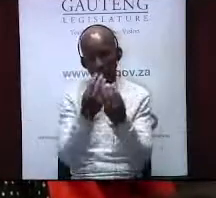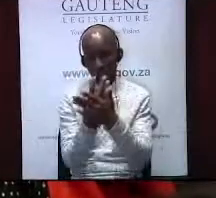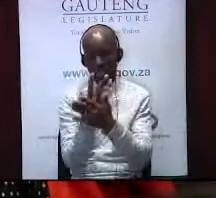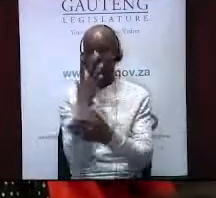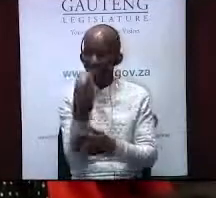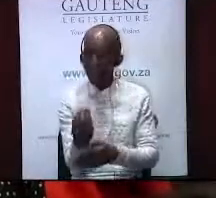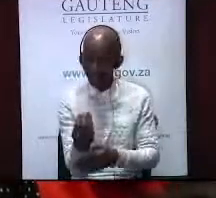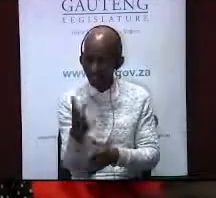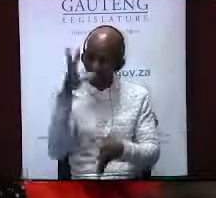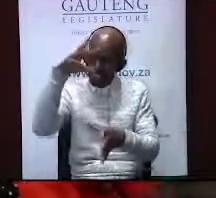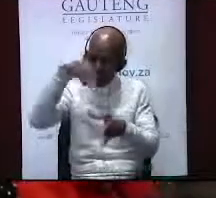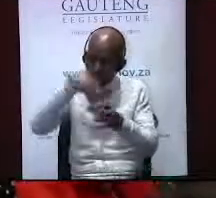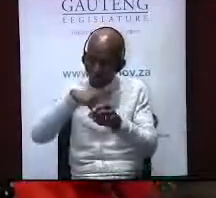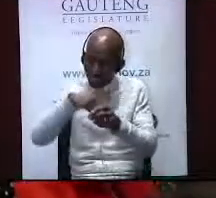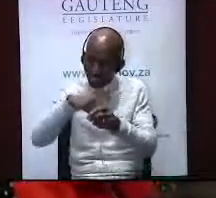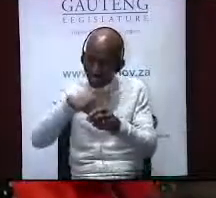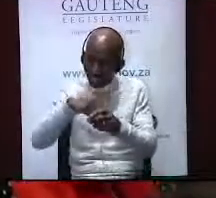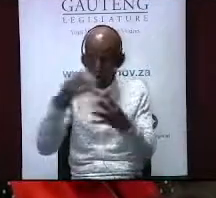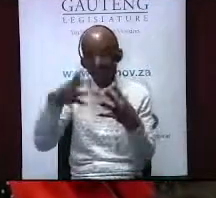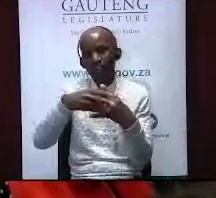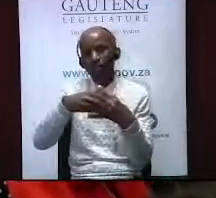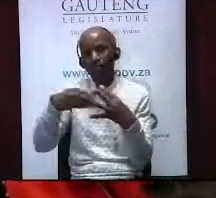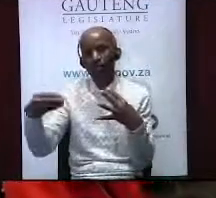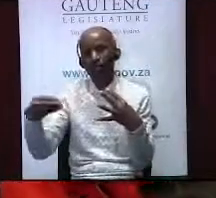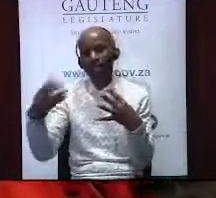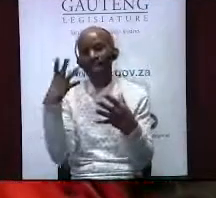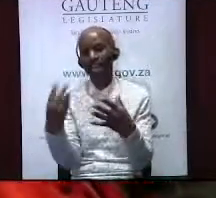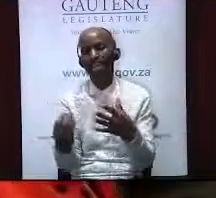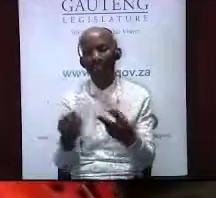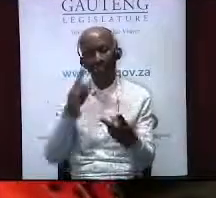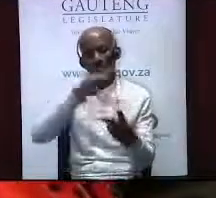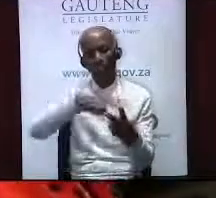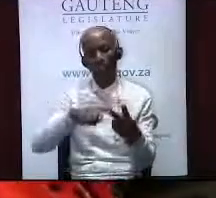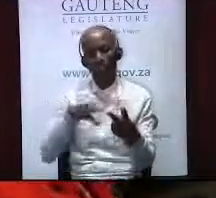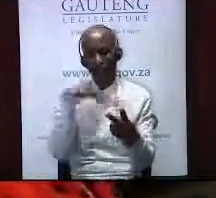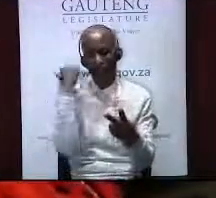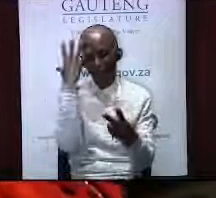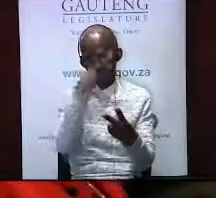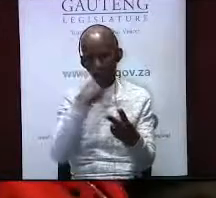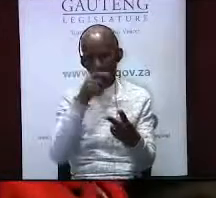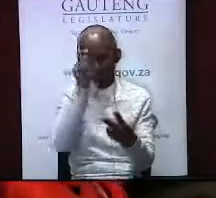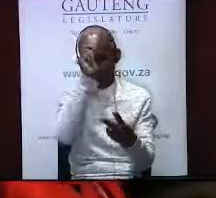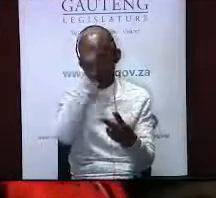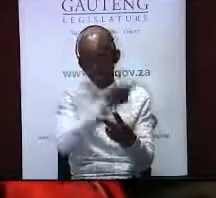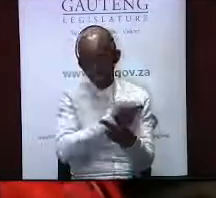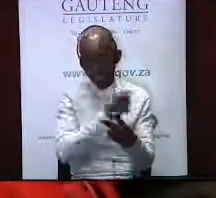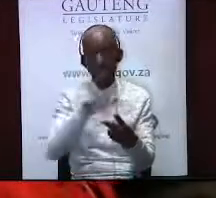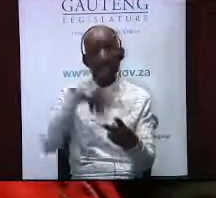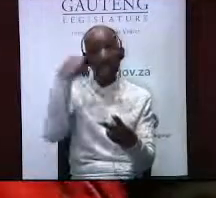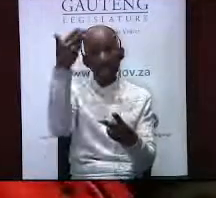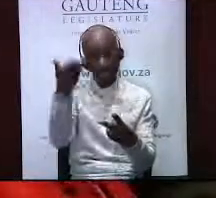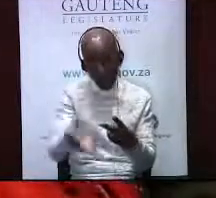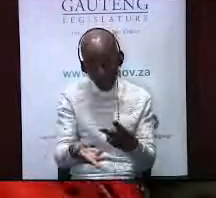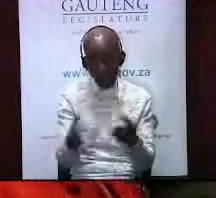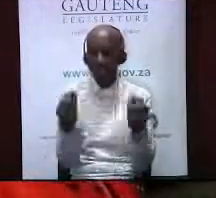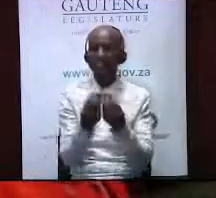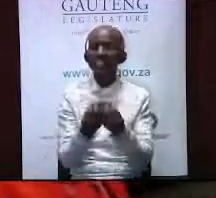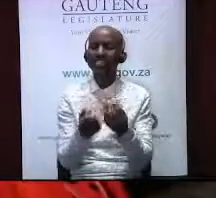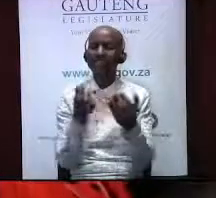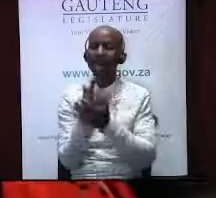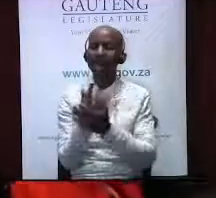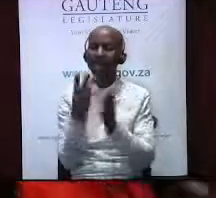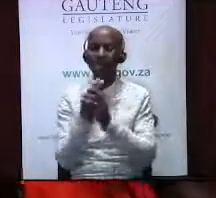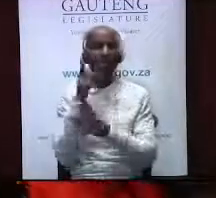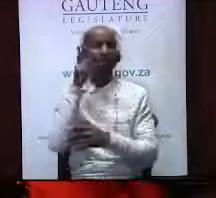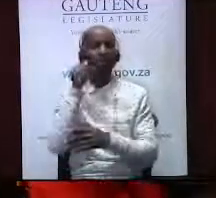through, including the divorce and having two beautiful sons, after everything that I had gone through with a